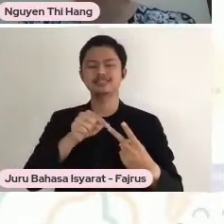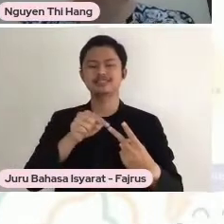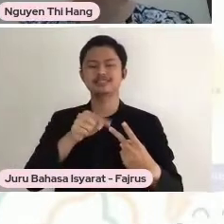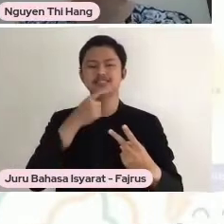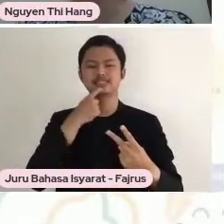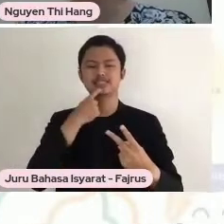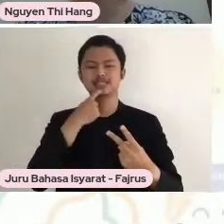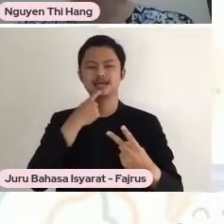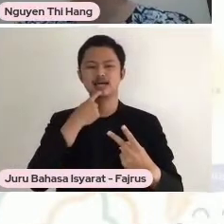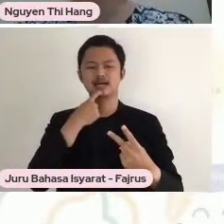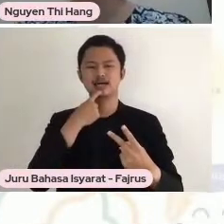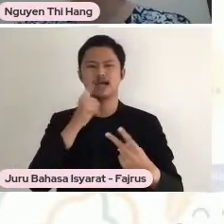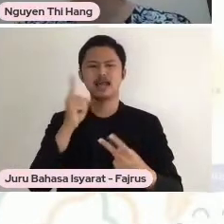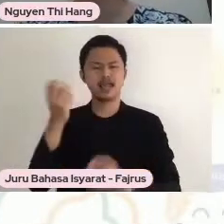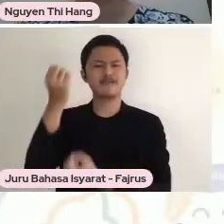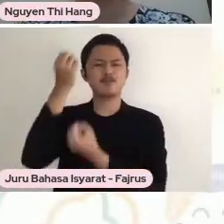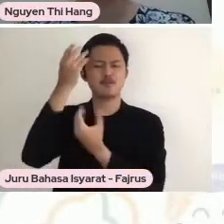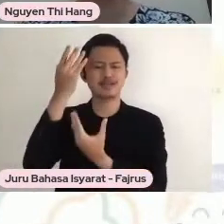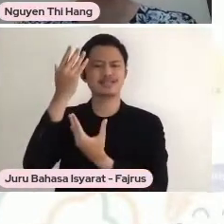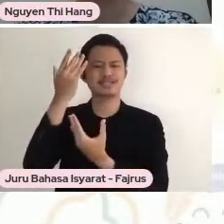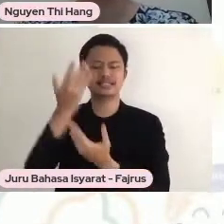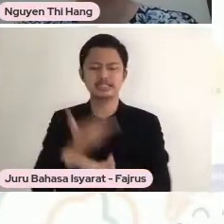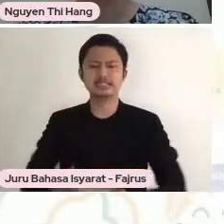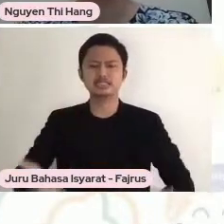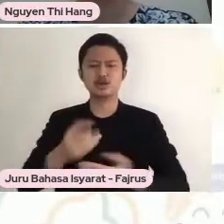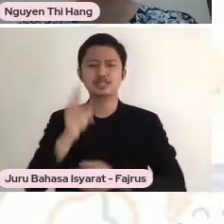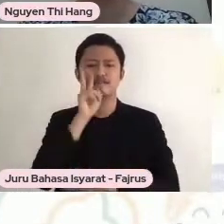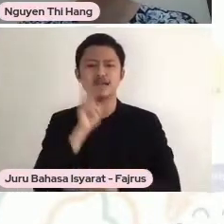briefly information about pandemic in Vietnam.